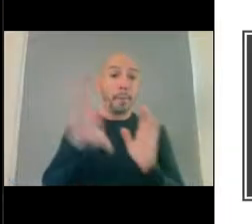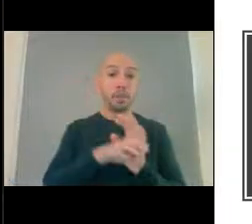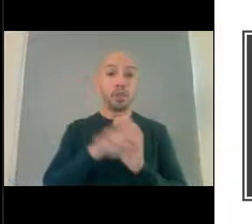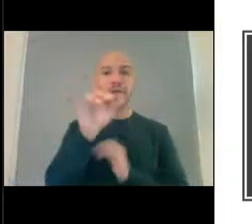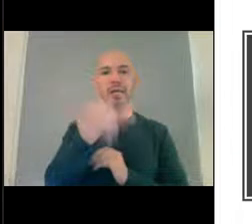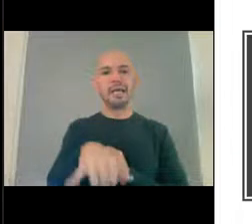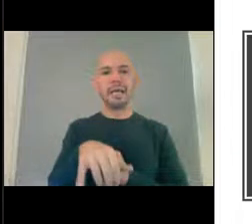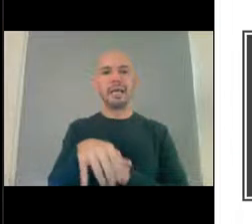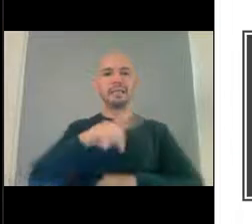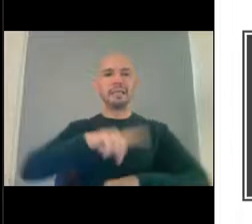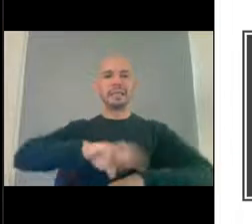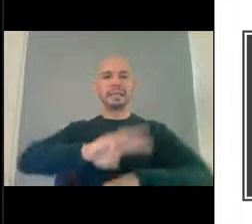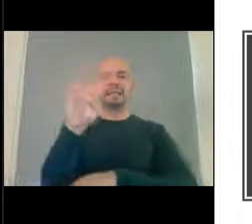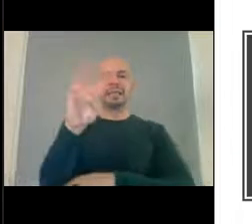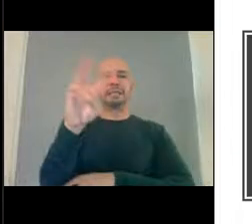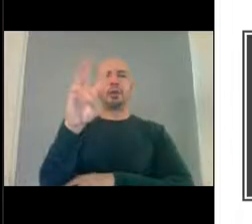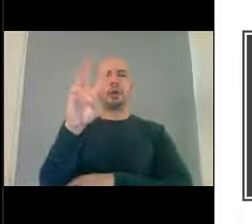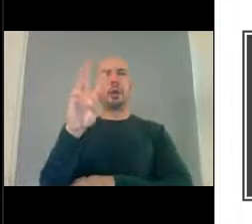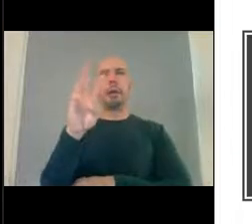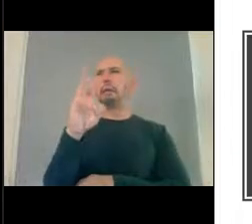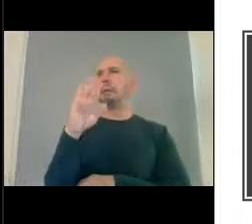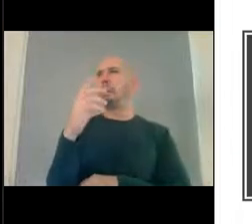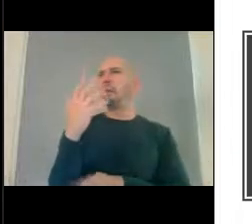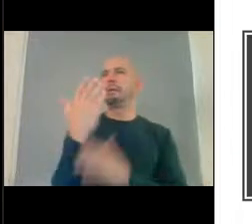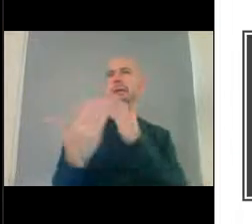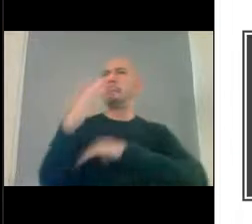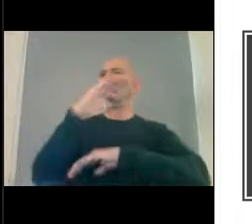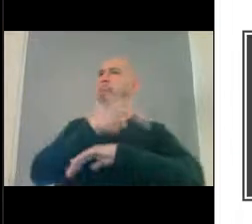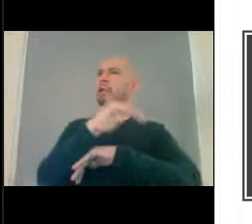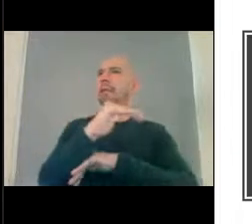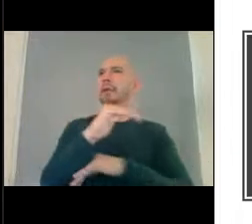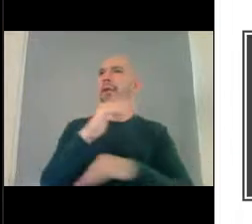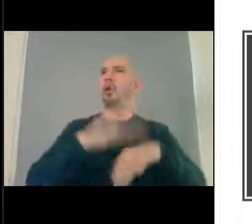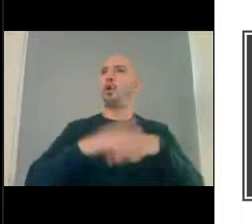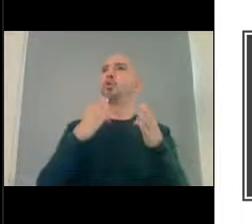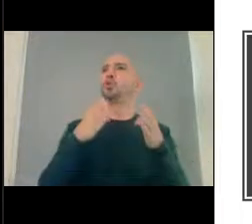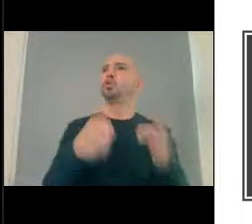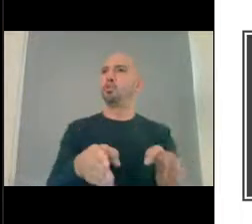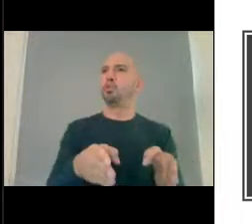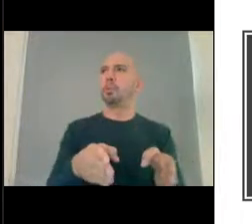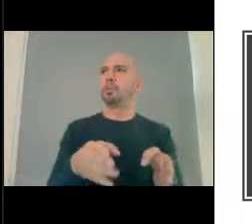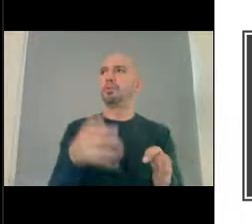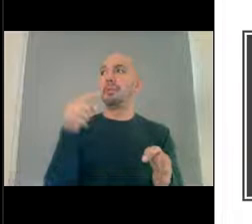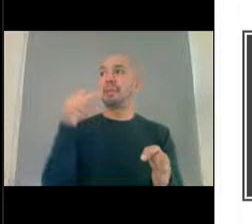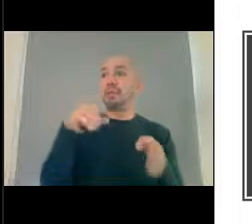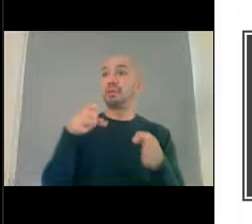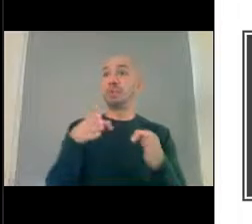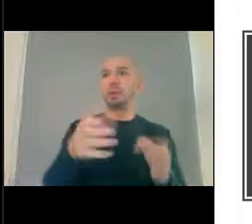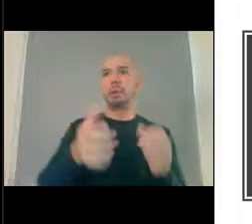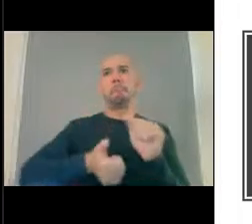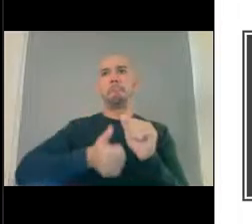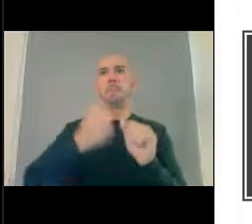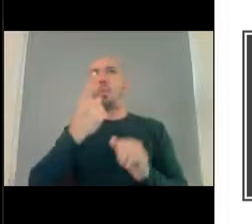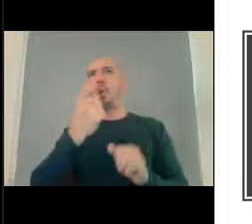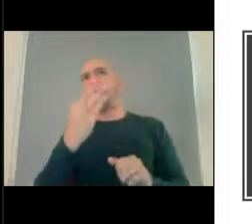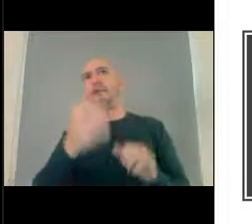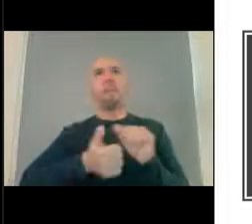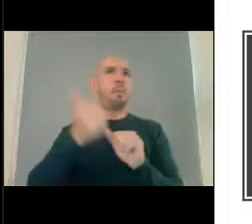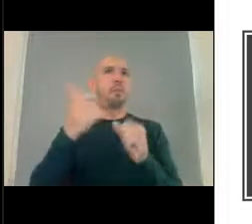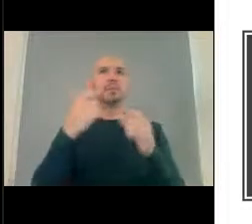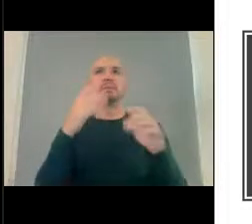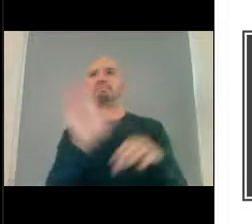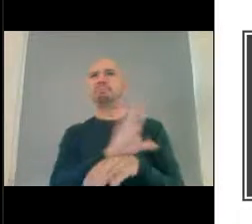o'clock one evening uh on uh a street that's reported to be one of the busiest bicycling streets uh in the